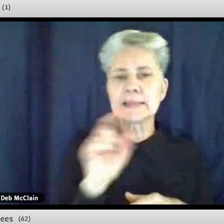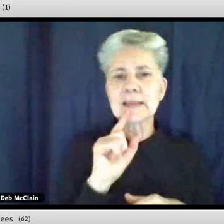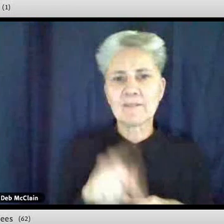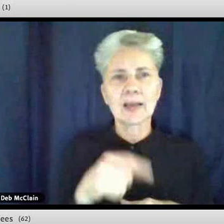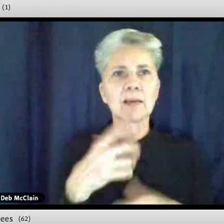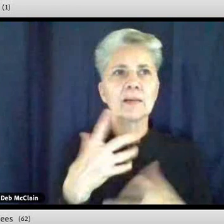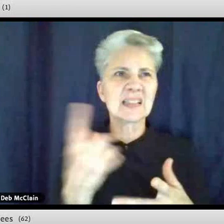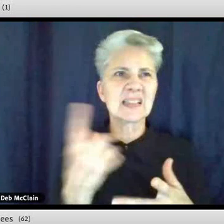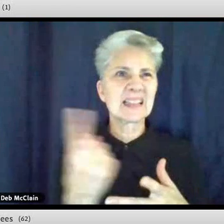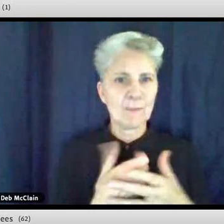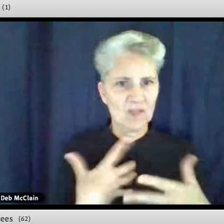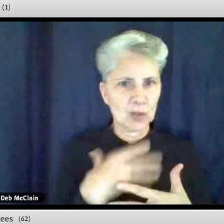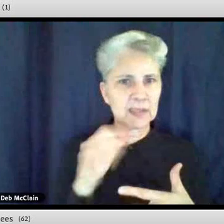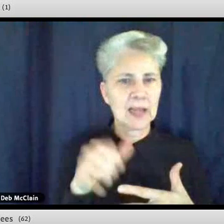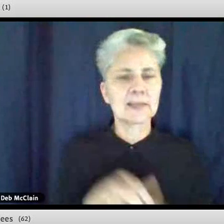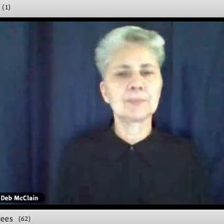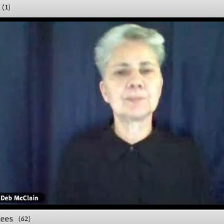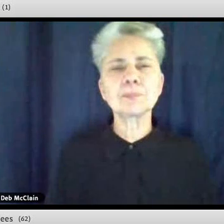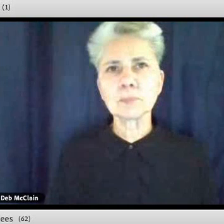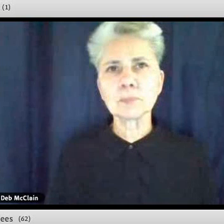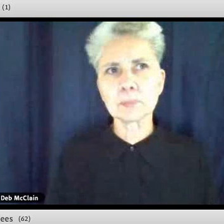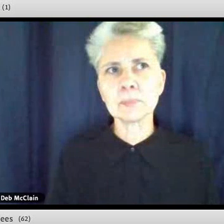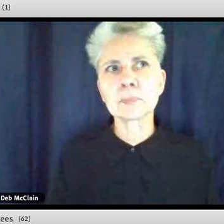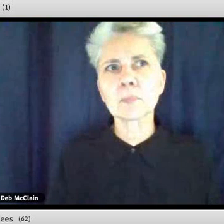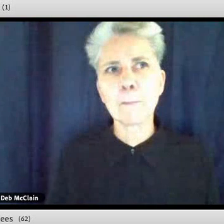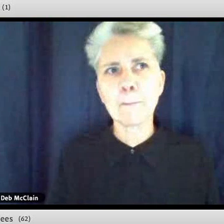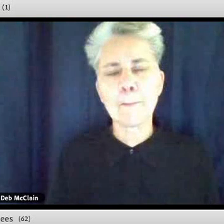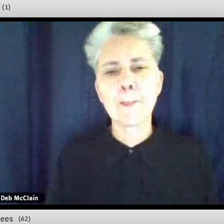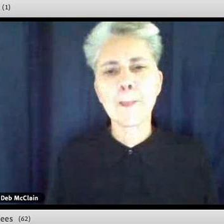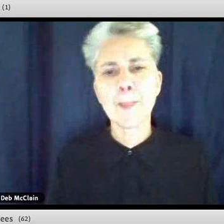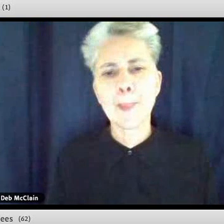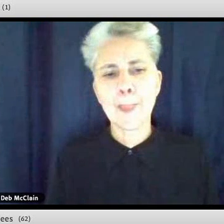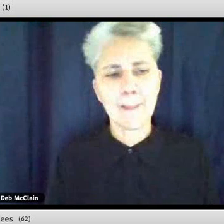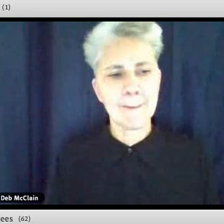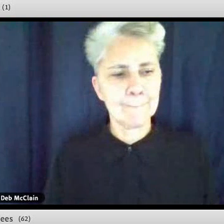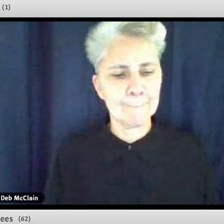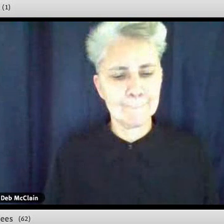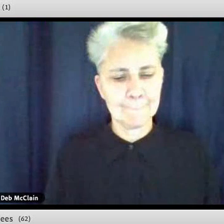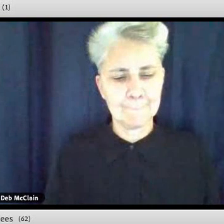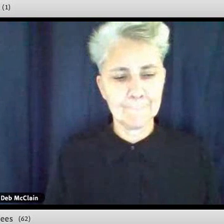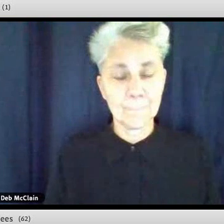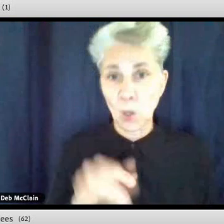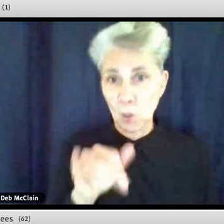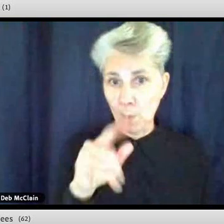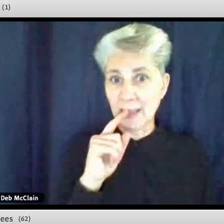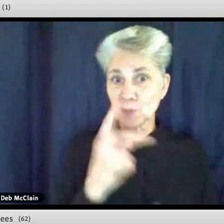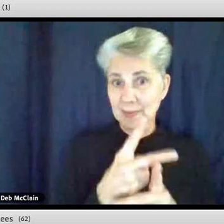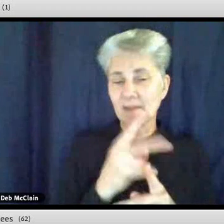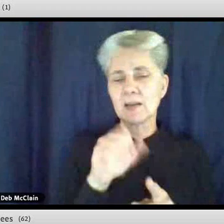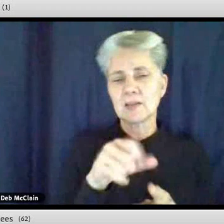older. Yes, losing my job definitely, or definitely some fears